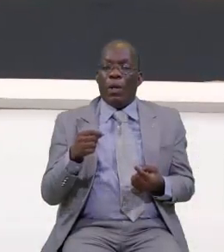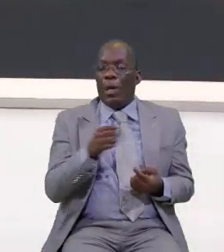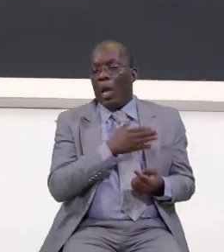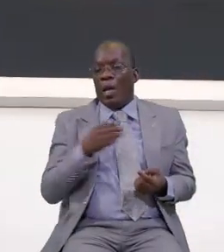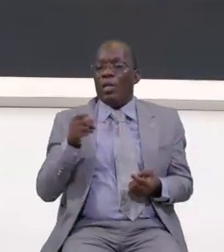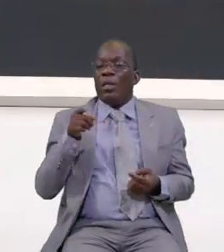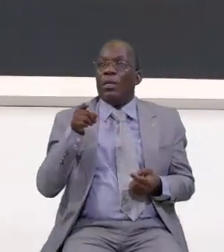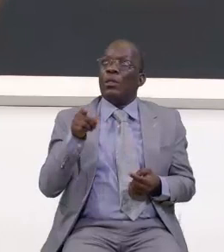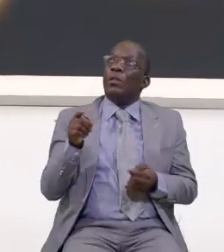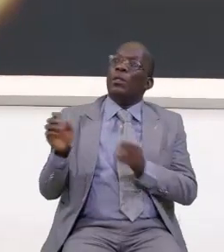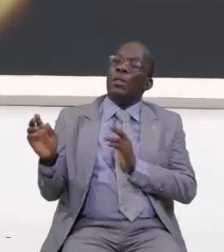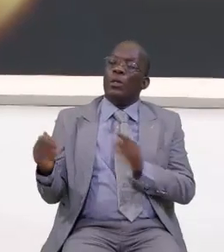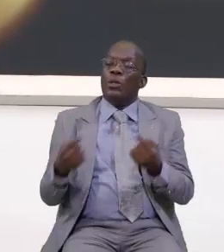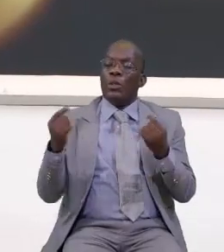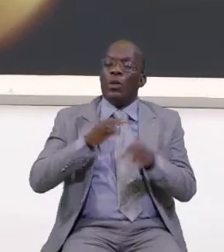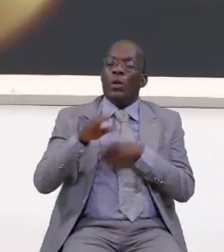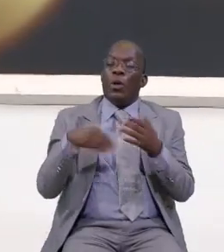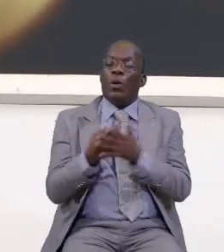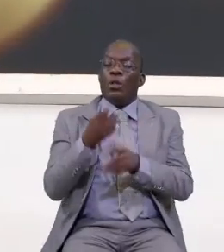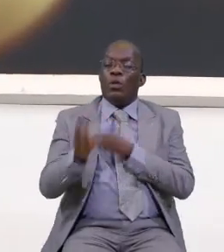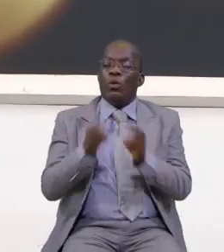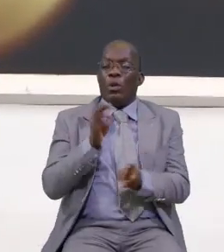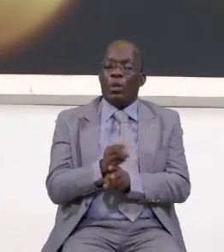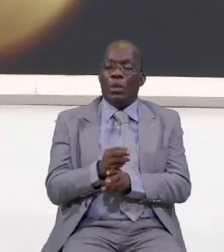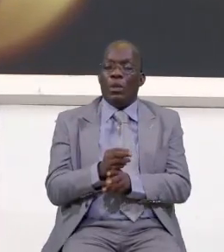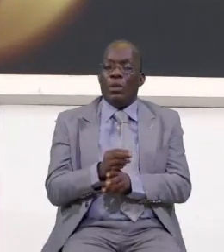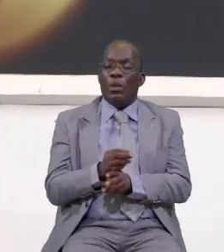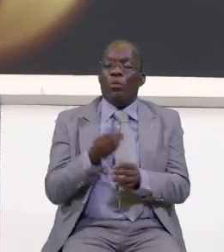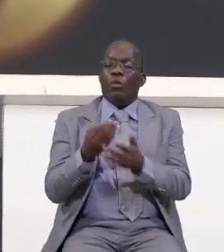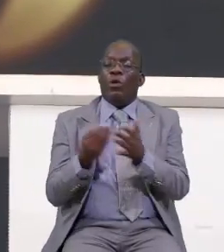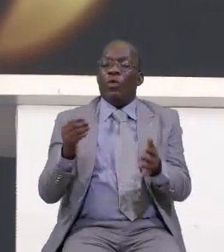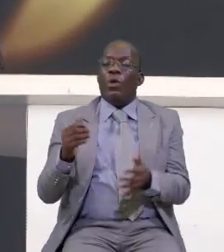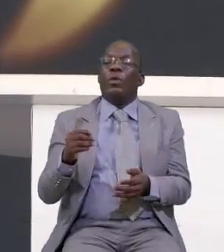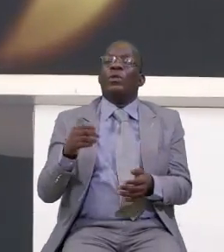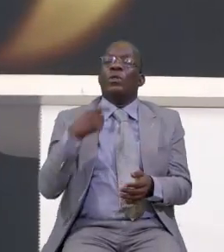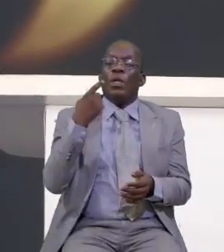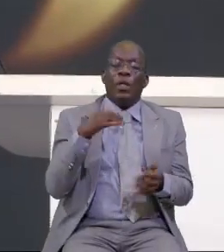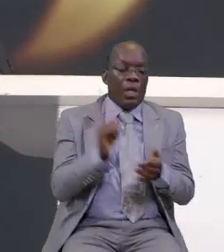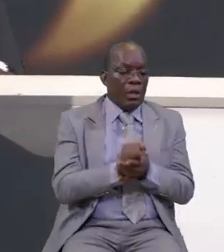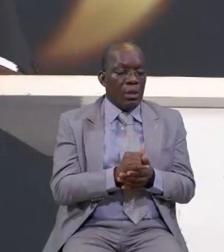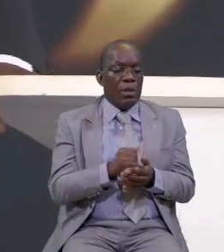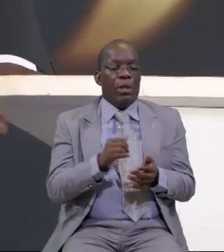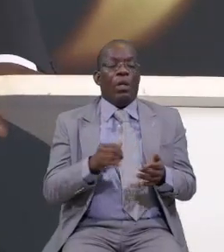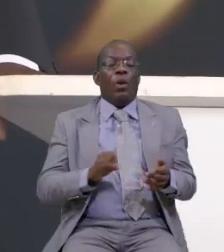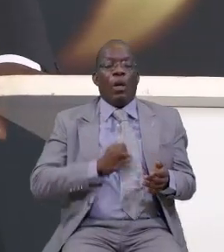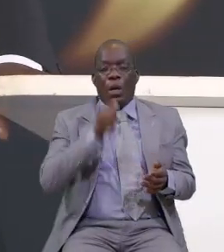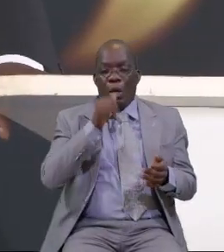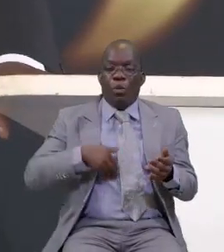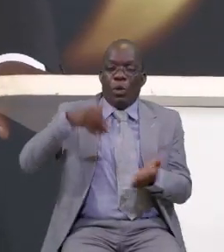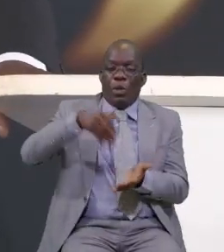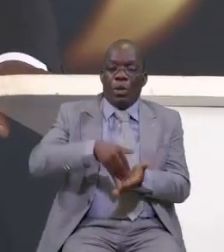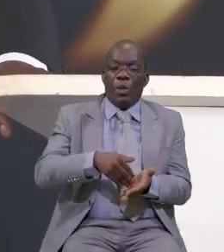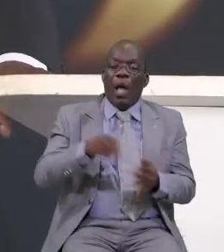the way before sin is born again. After being born again, the old